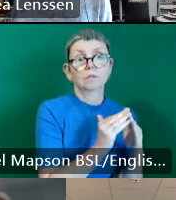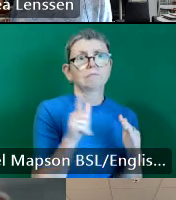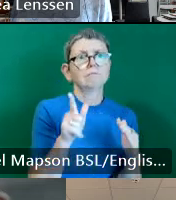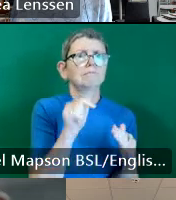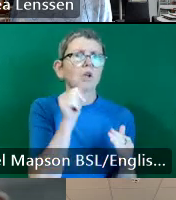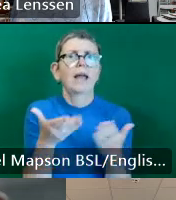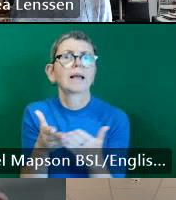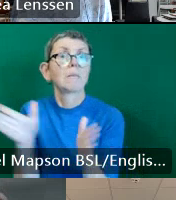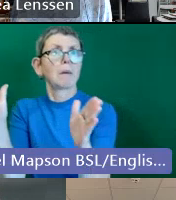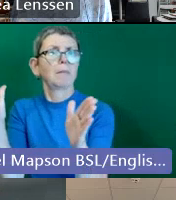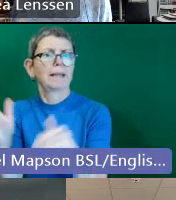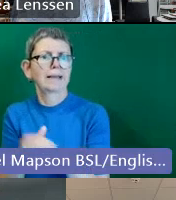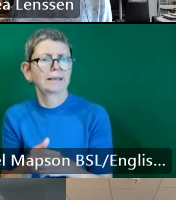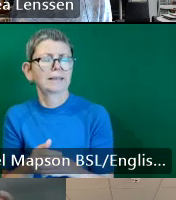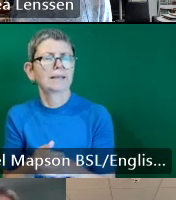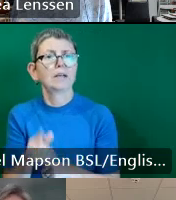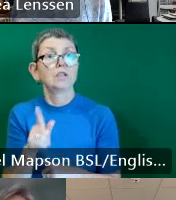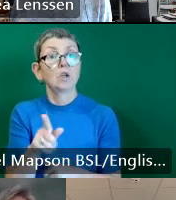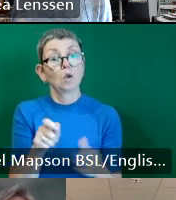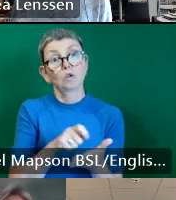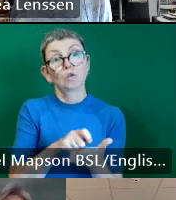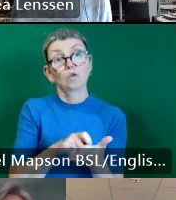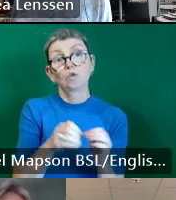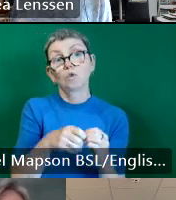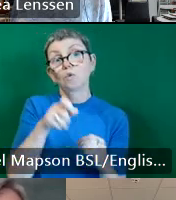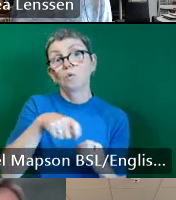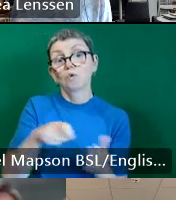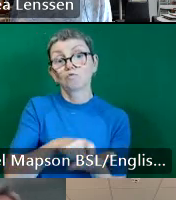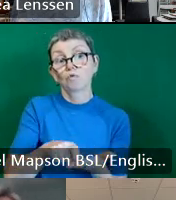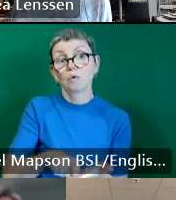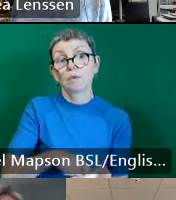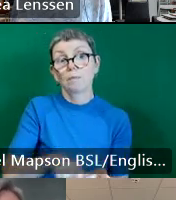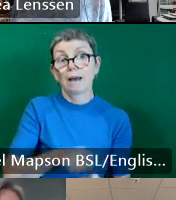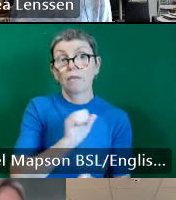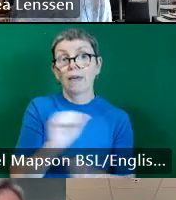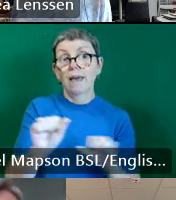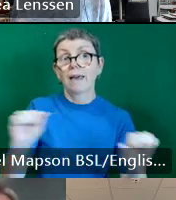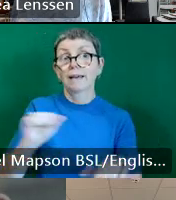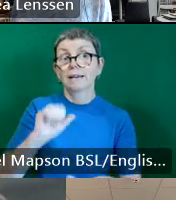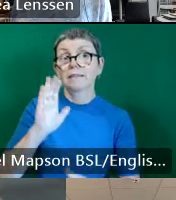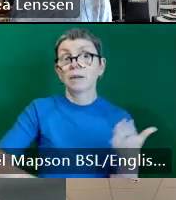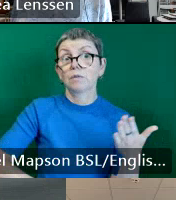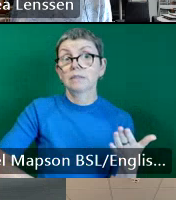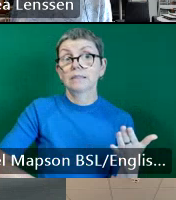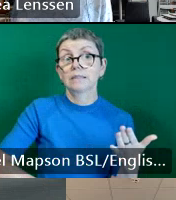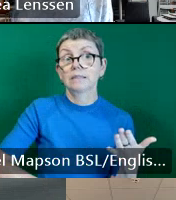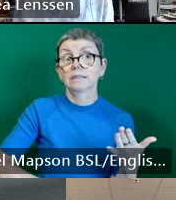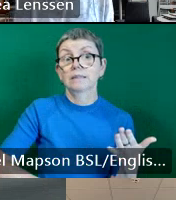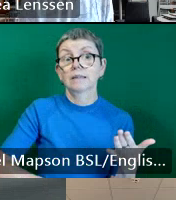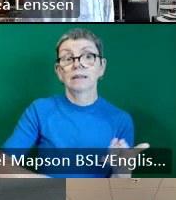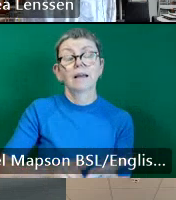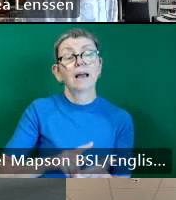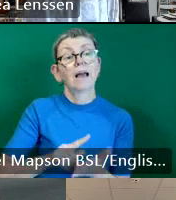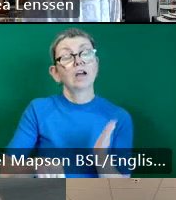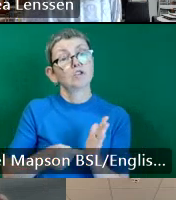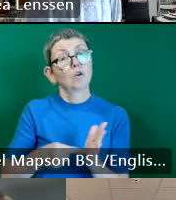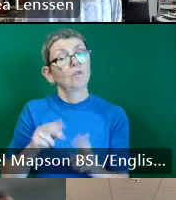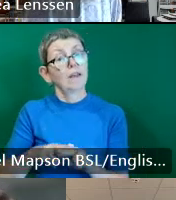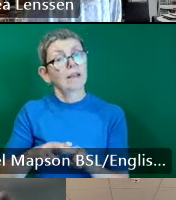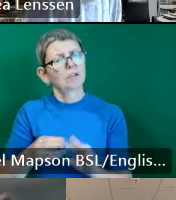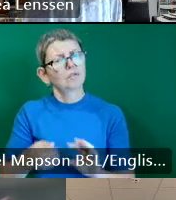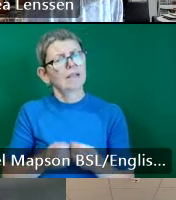and they wrote about these experiences, which led Joe Fagan to create something what he calls the white racial frame,